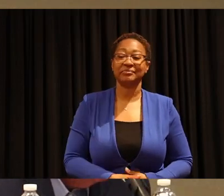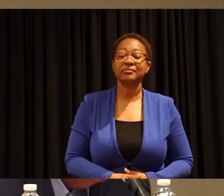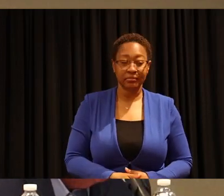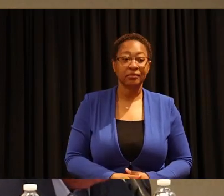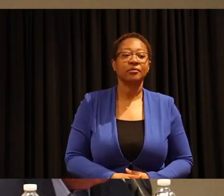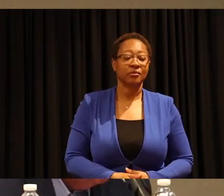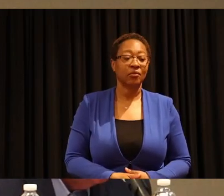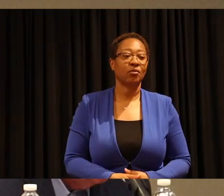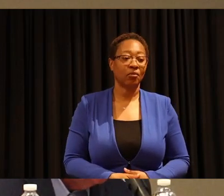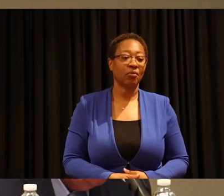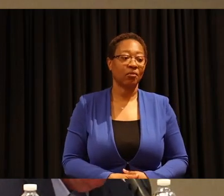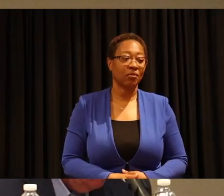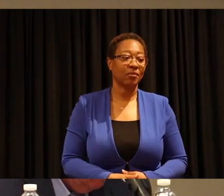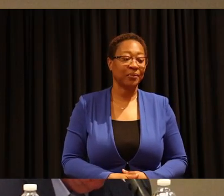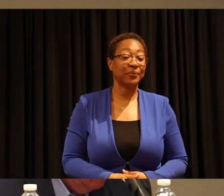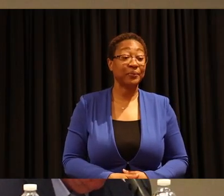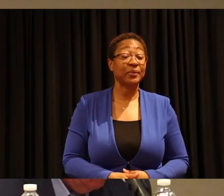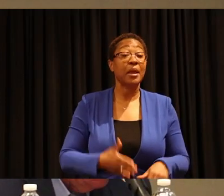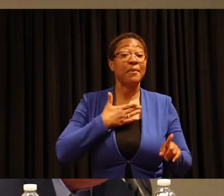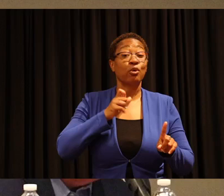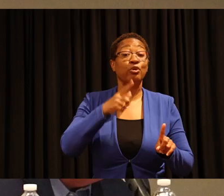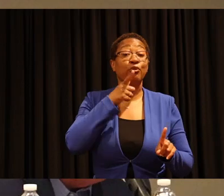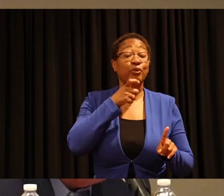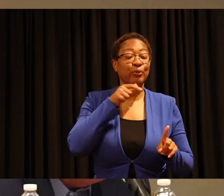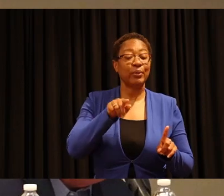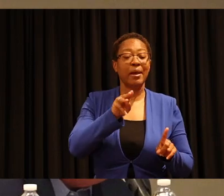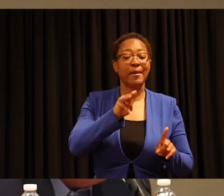My question is really for Michael.